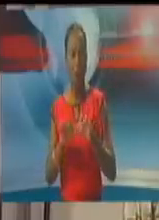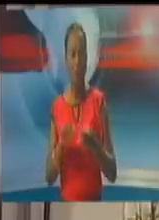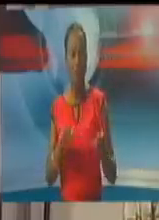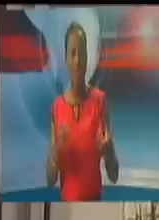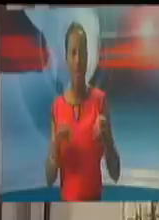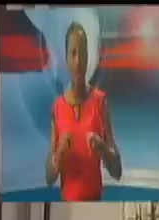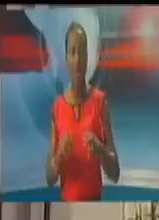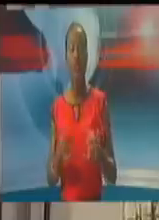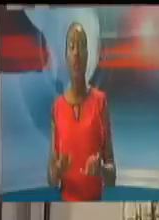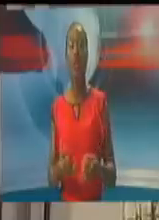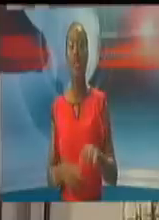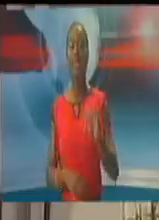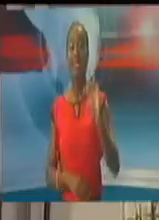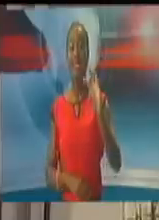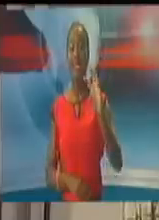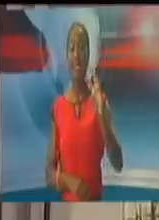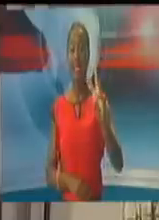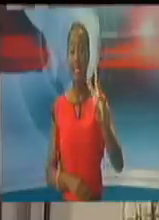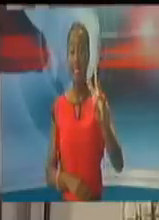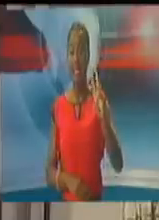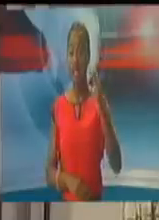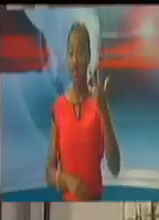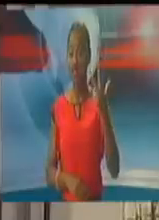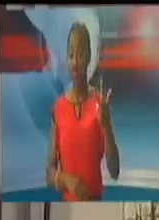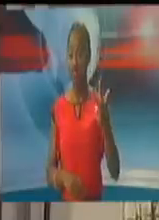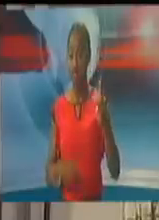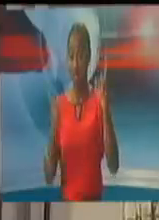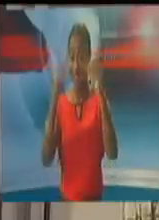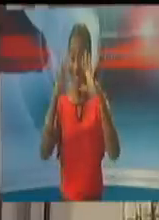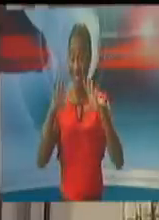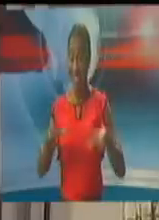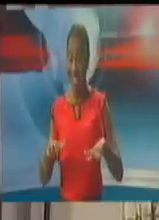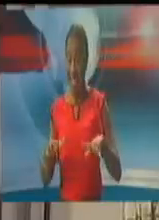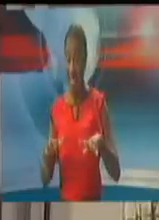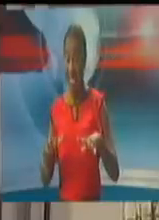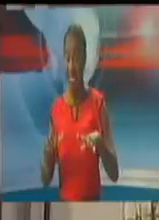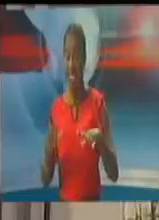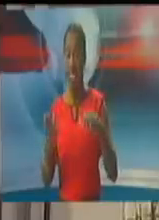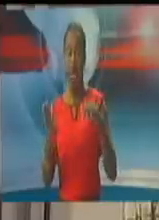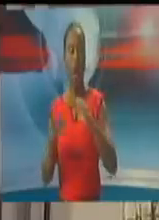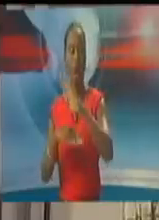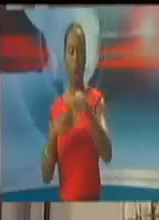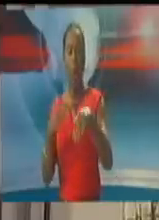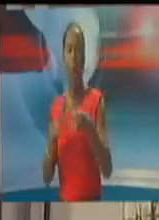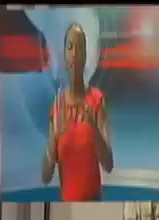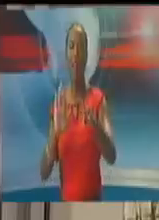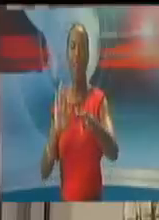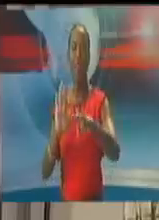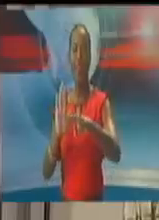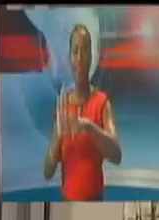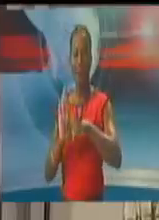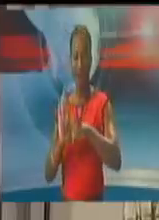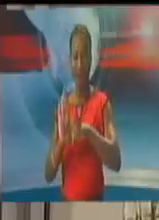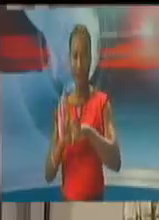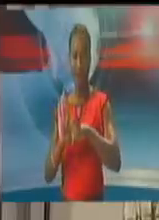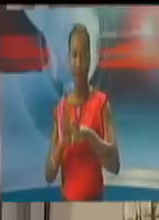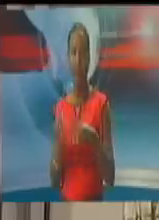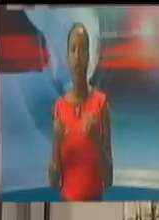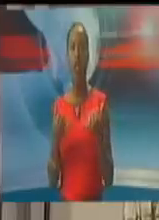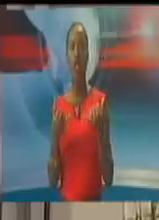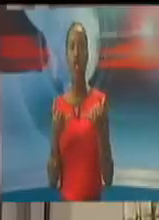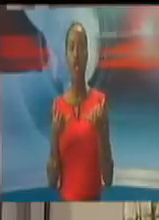surveillance tests that we have done from last week, Tuesday to now, all negative. At this point in time, I would like to